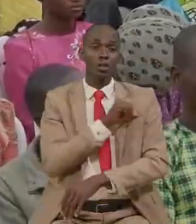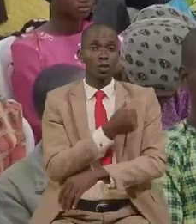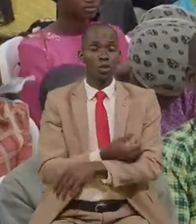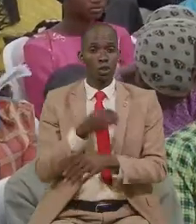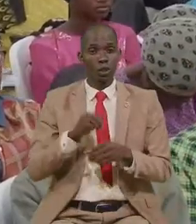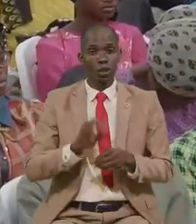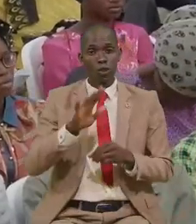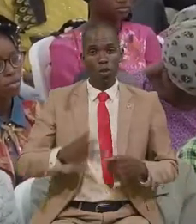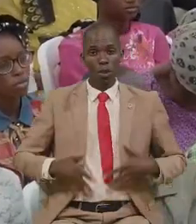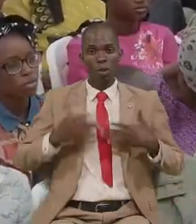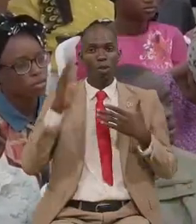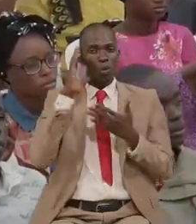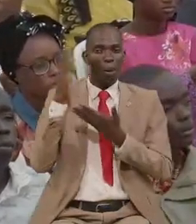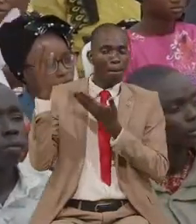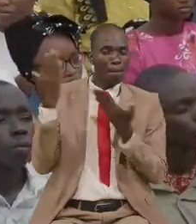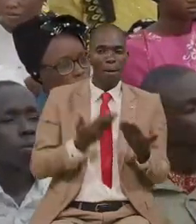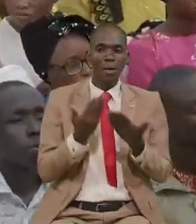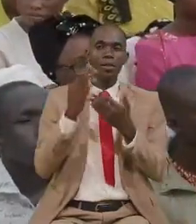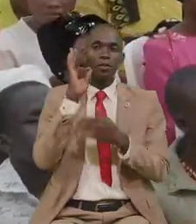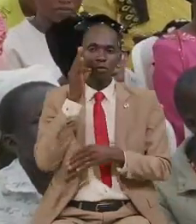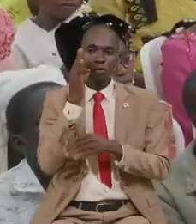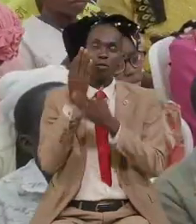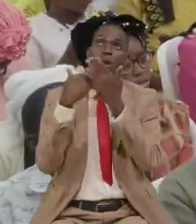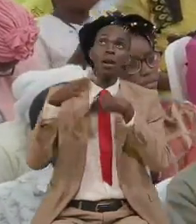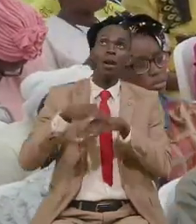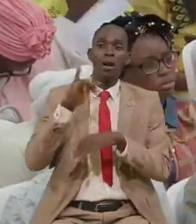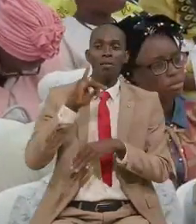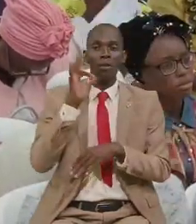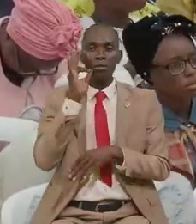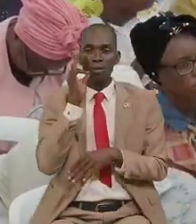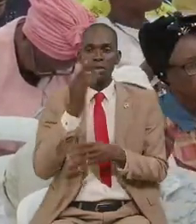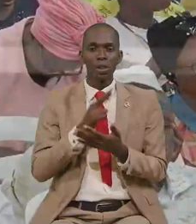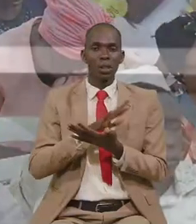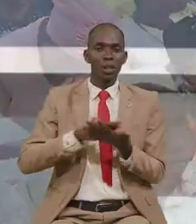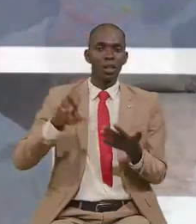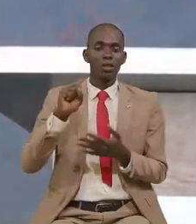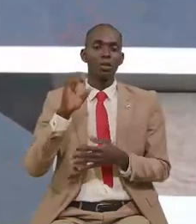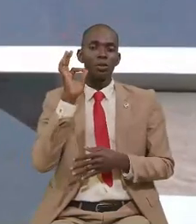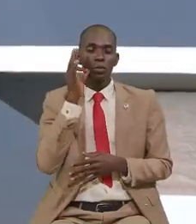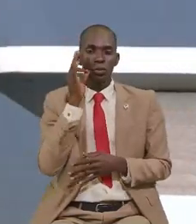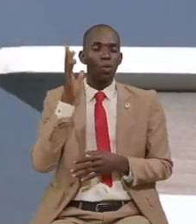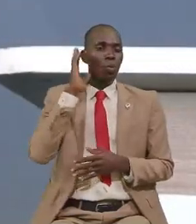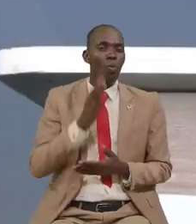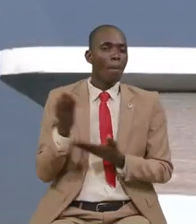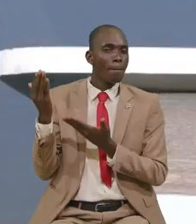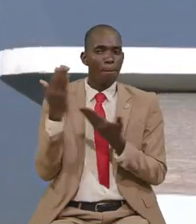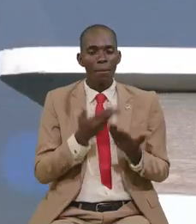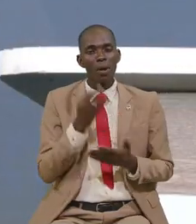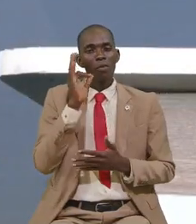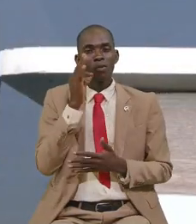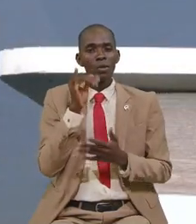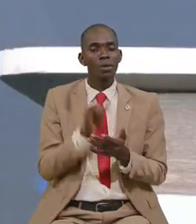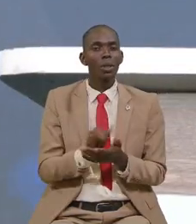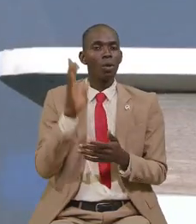bear fruit, heavenly fruit, will bear fruit, a righteous fruit, will bear fruit, a fruit that makes